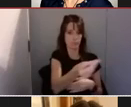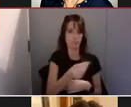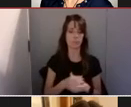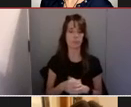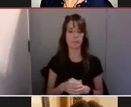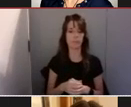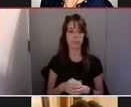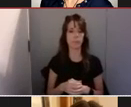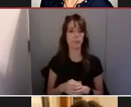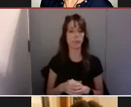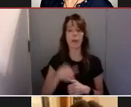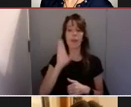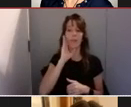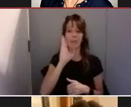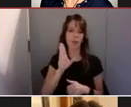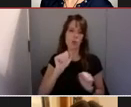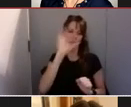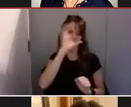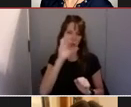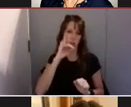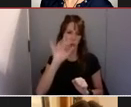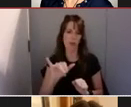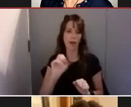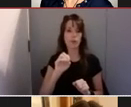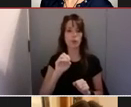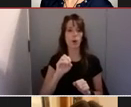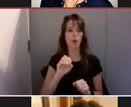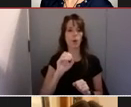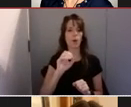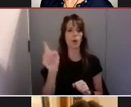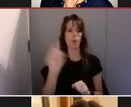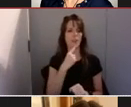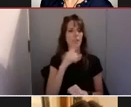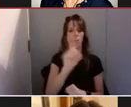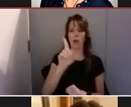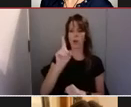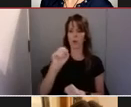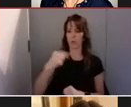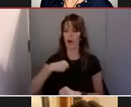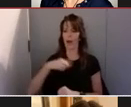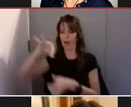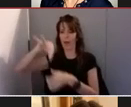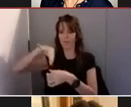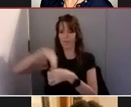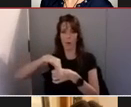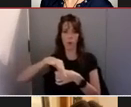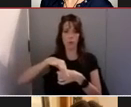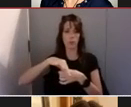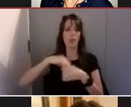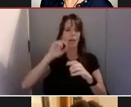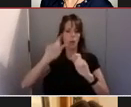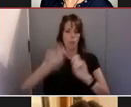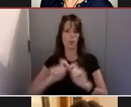And this will be searchable. So in the Where Do I Vote, the searchable feature will pop open. This is going to